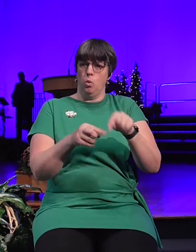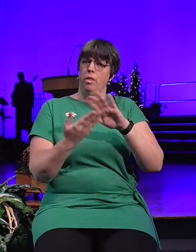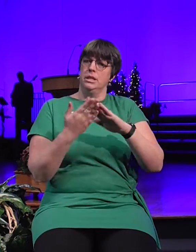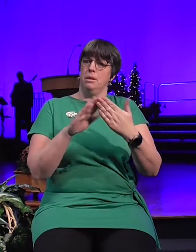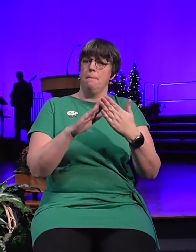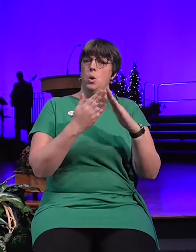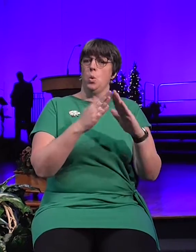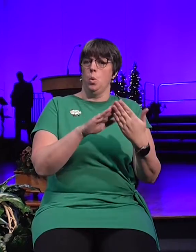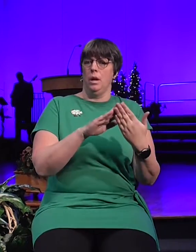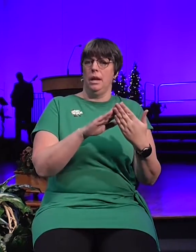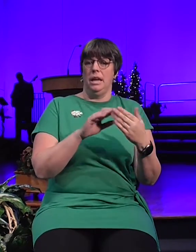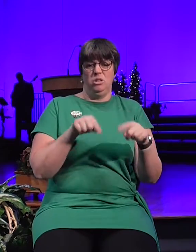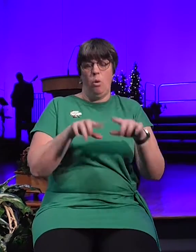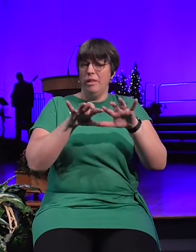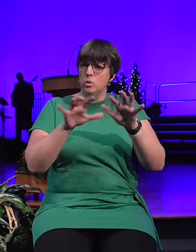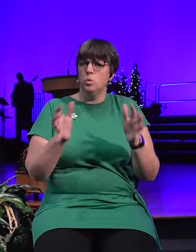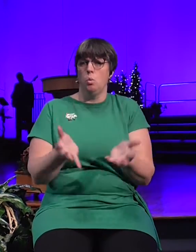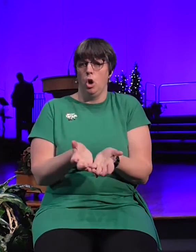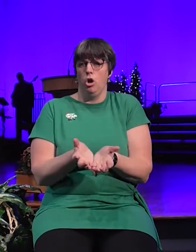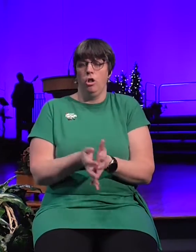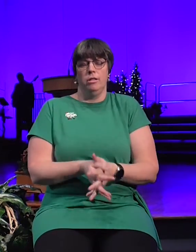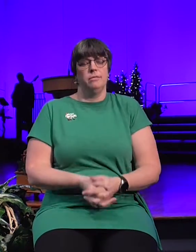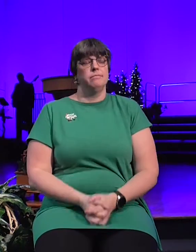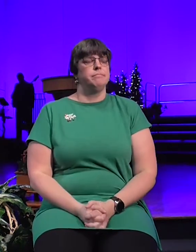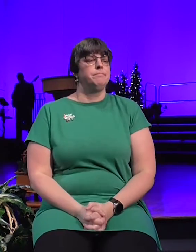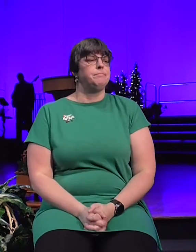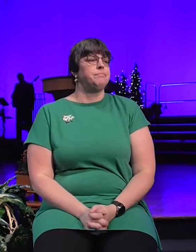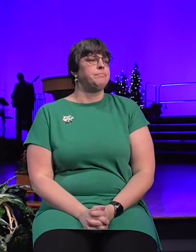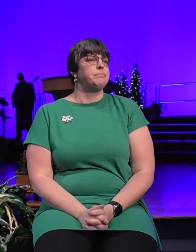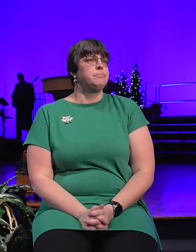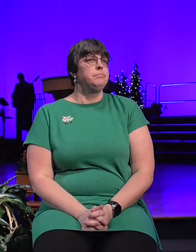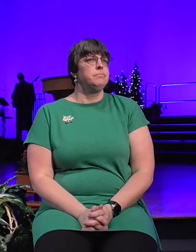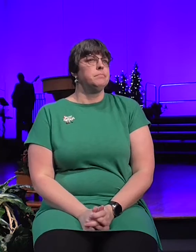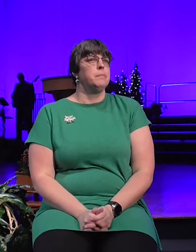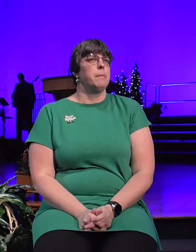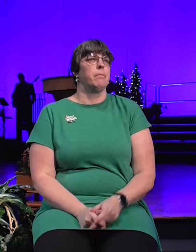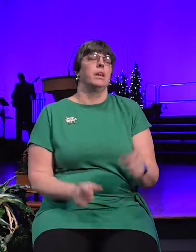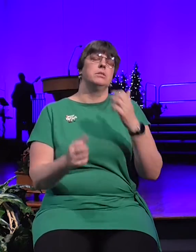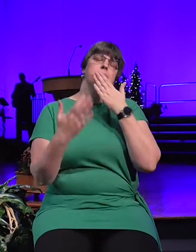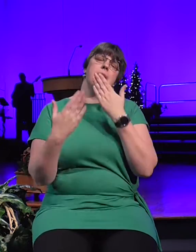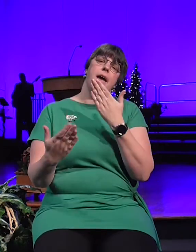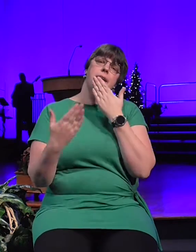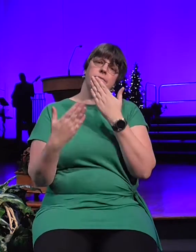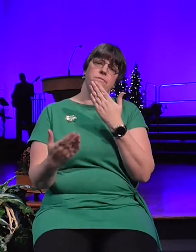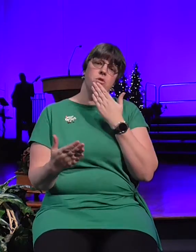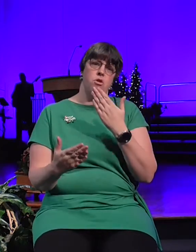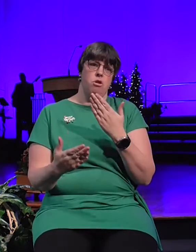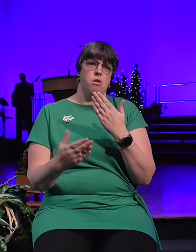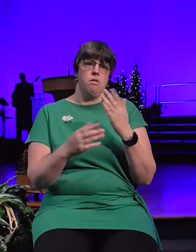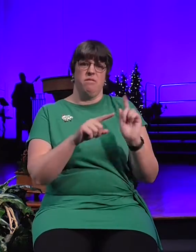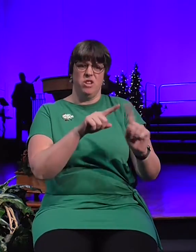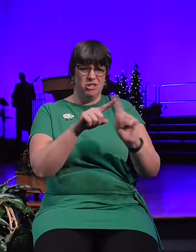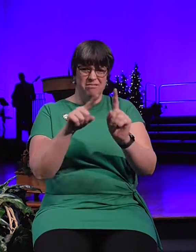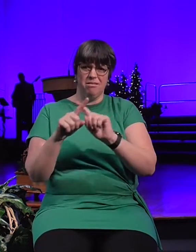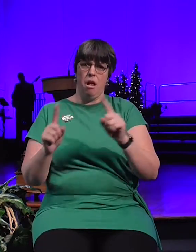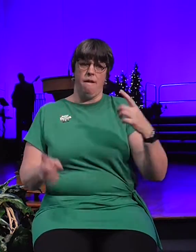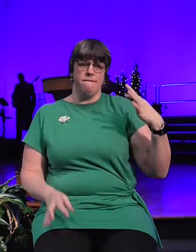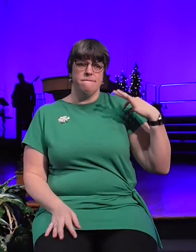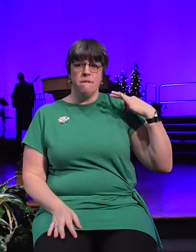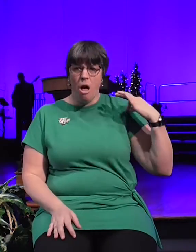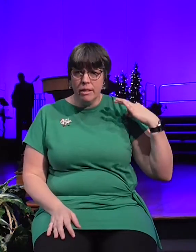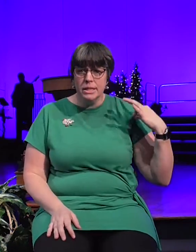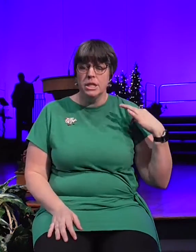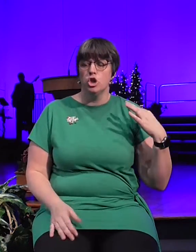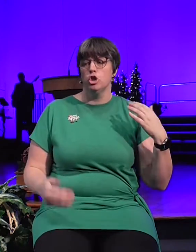this community, a gift to this world. I'm thankful for all of our volunteers, for